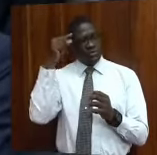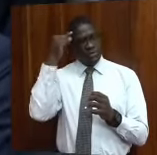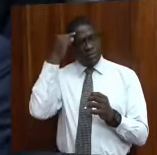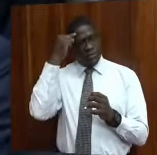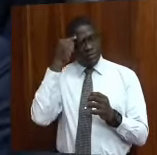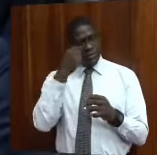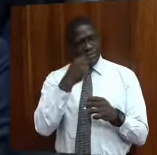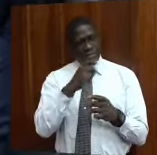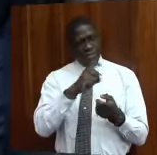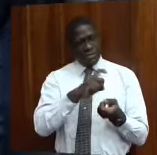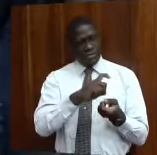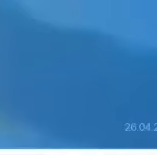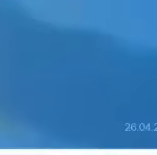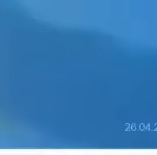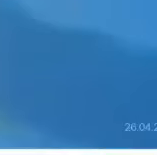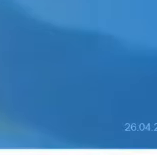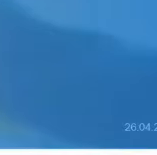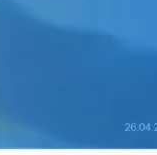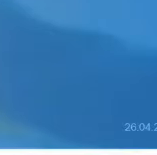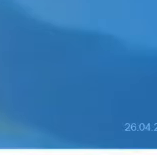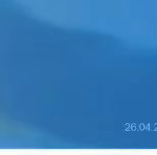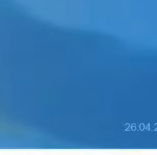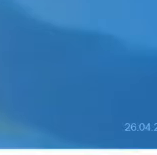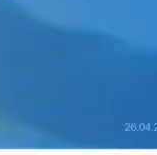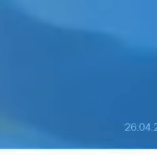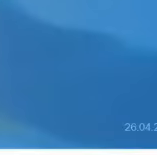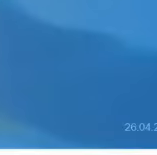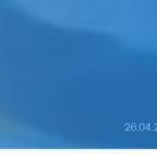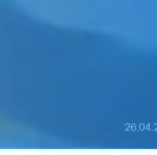to April 2023.